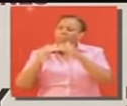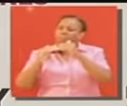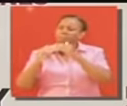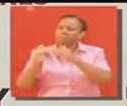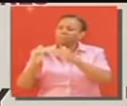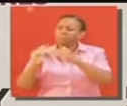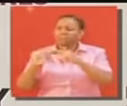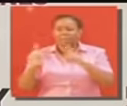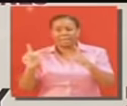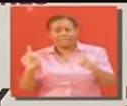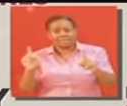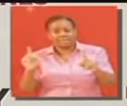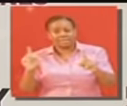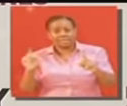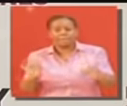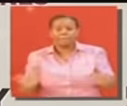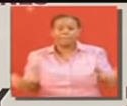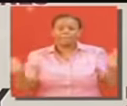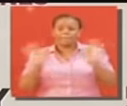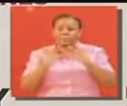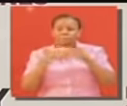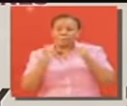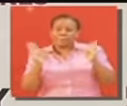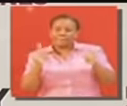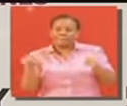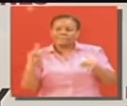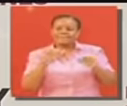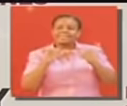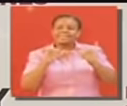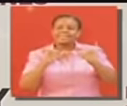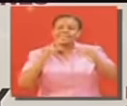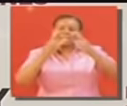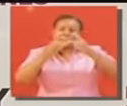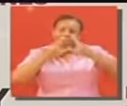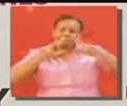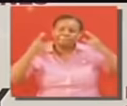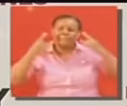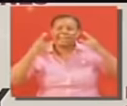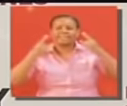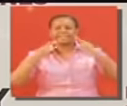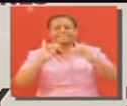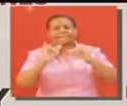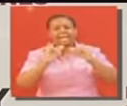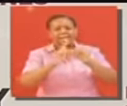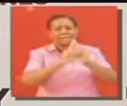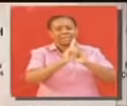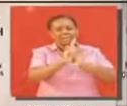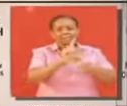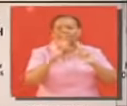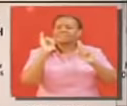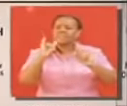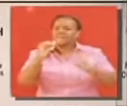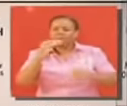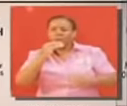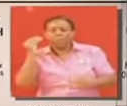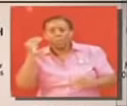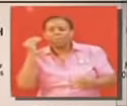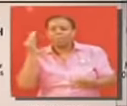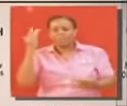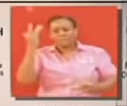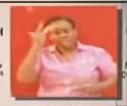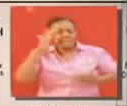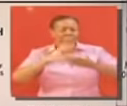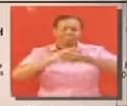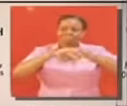sanitize, stay home if you are ill, we'll be in a very, very good place to turn around results. Thank you very much. Thank you very much,